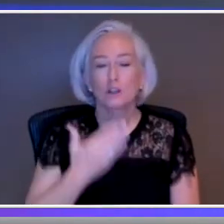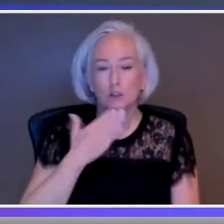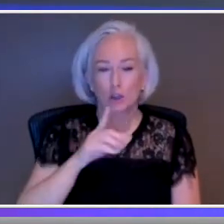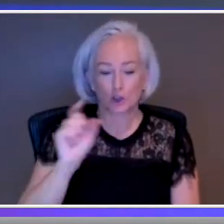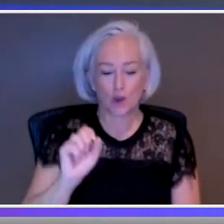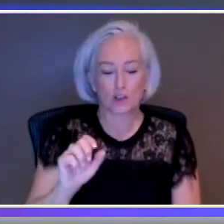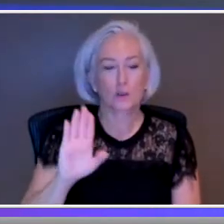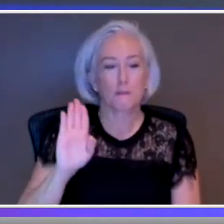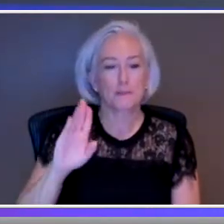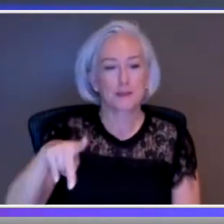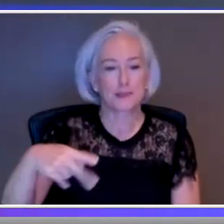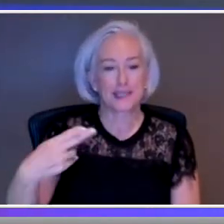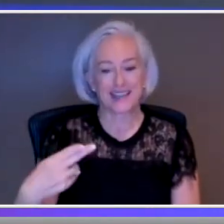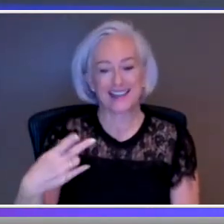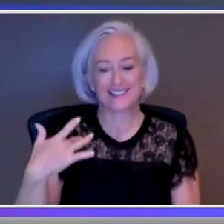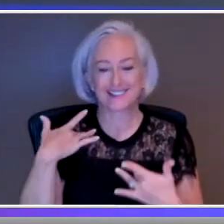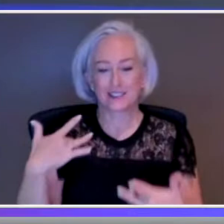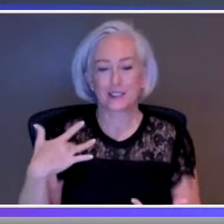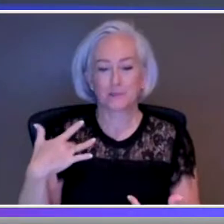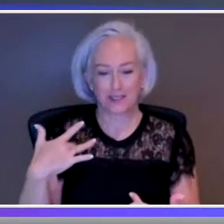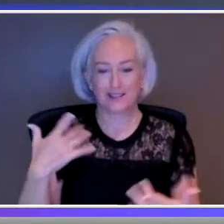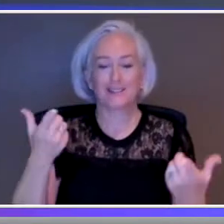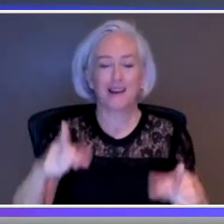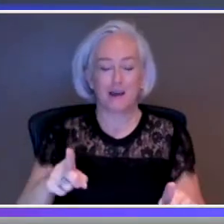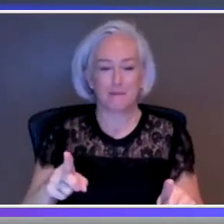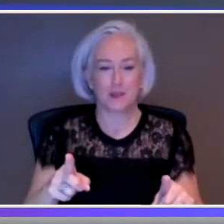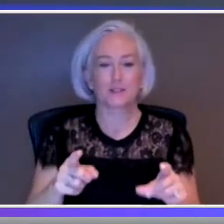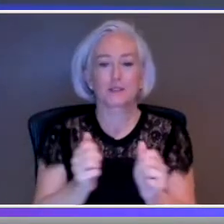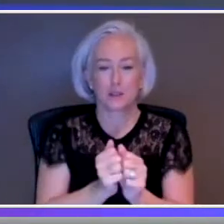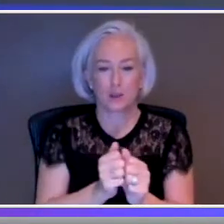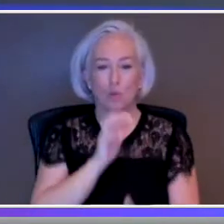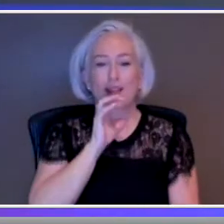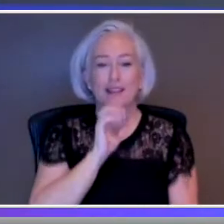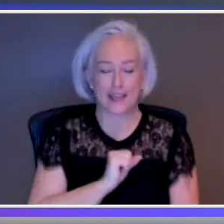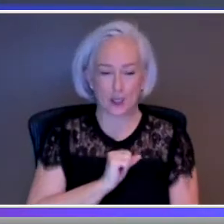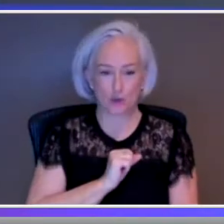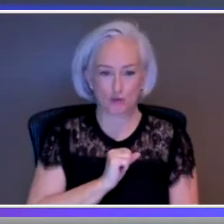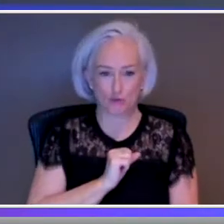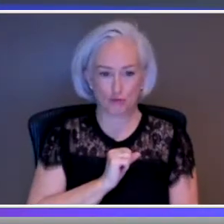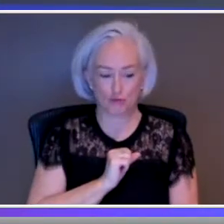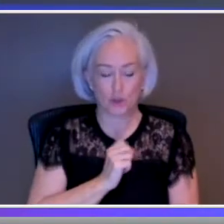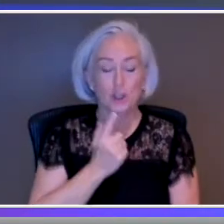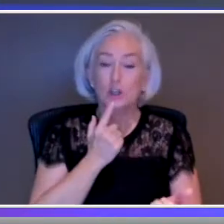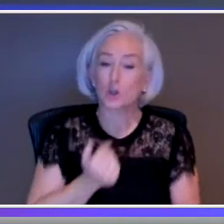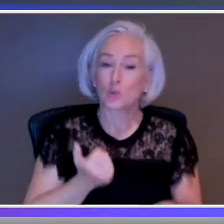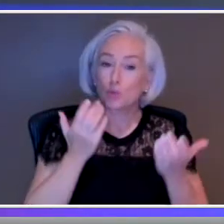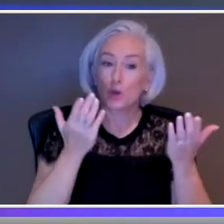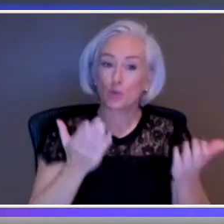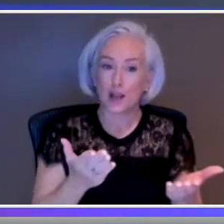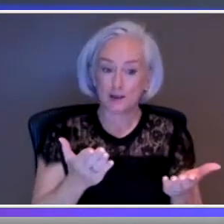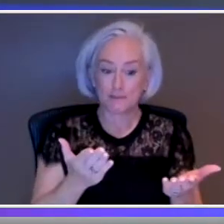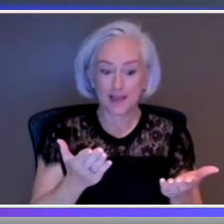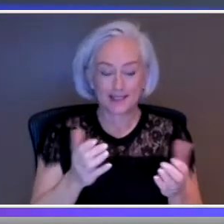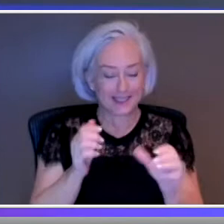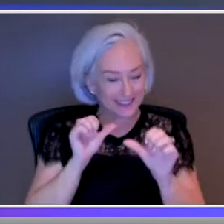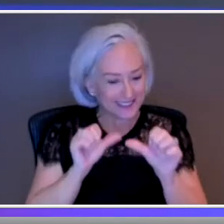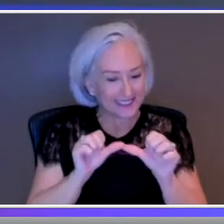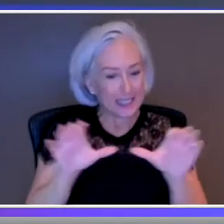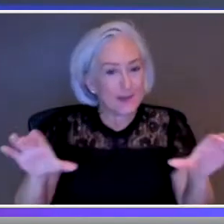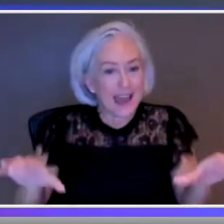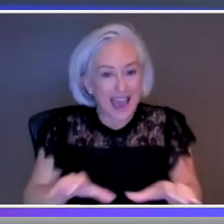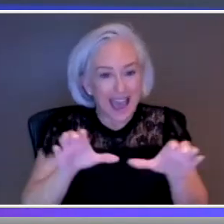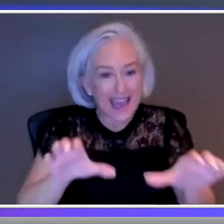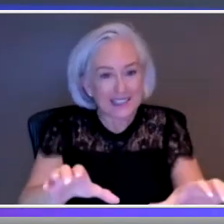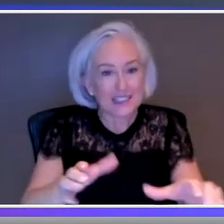age. What we do recommend is, just as anything else, an active lifestyle, exercise, and a good diet are good